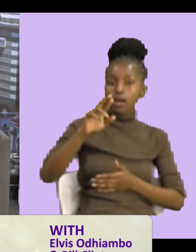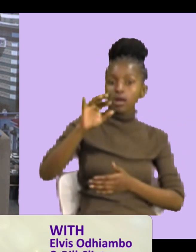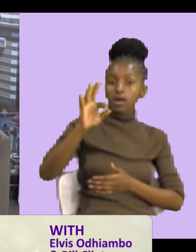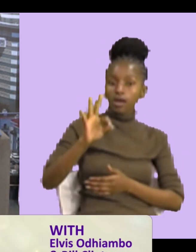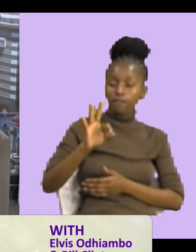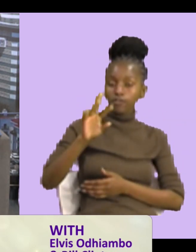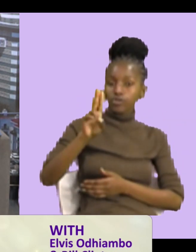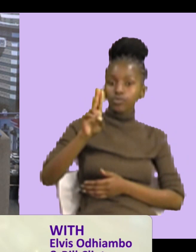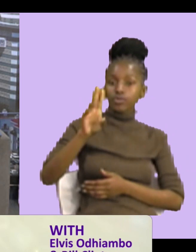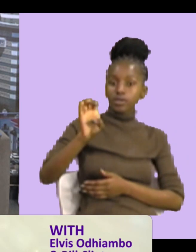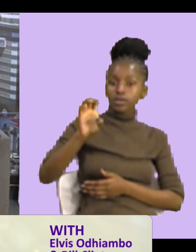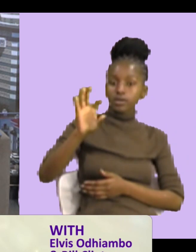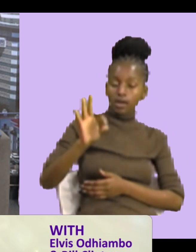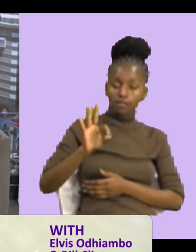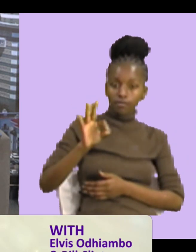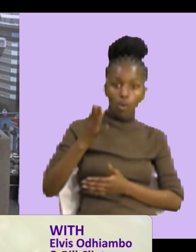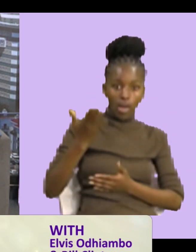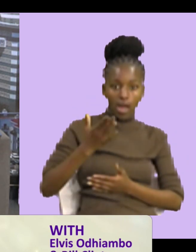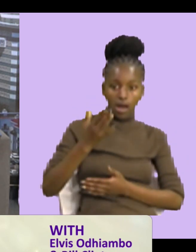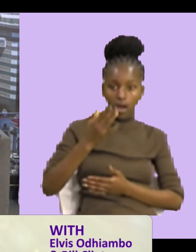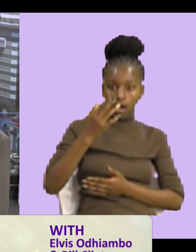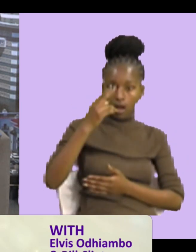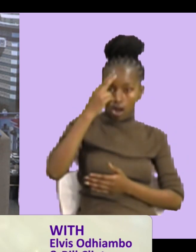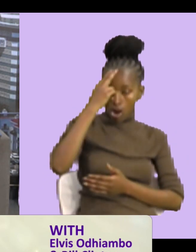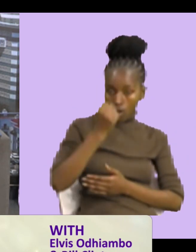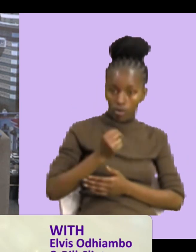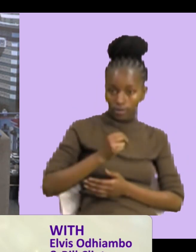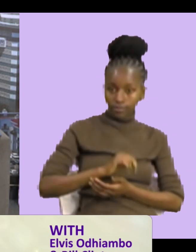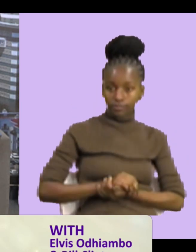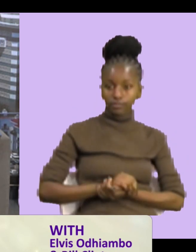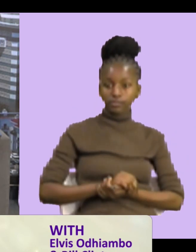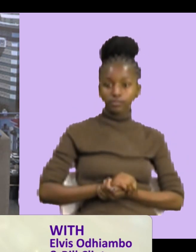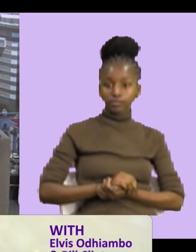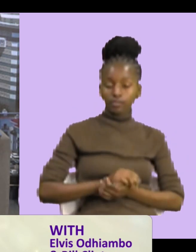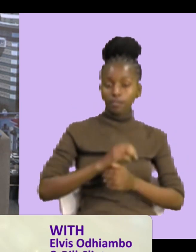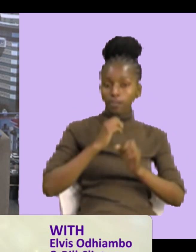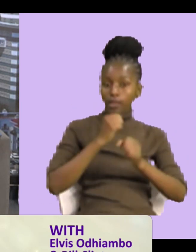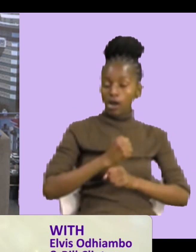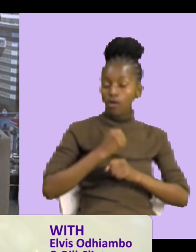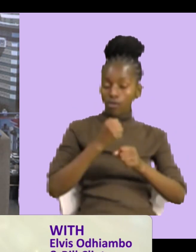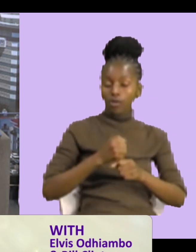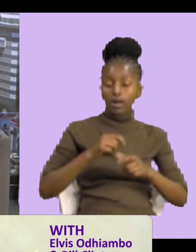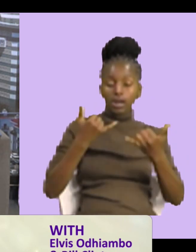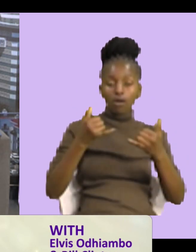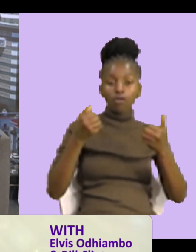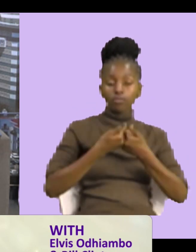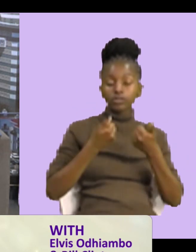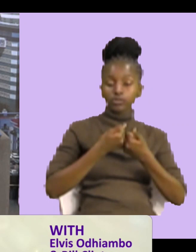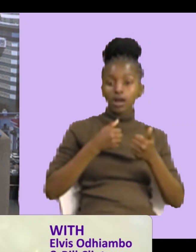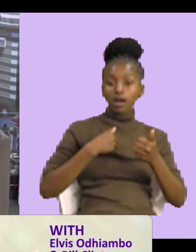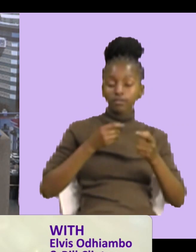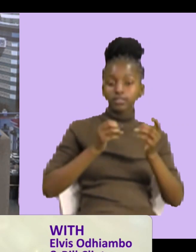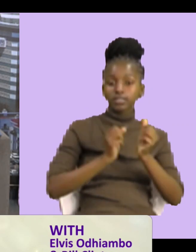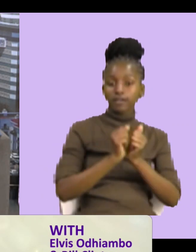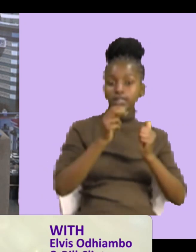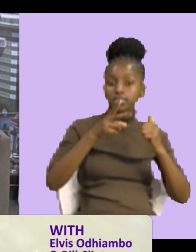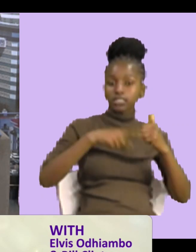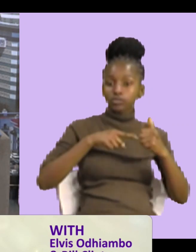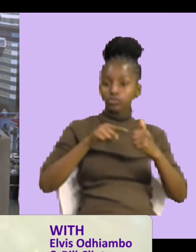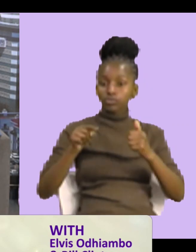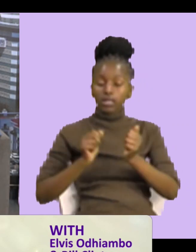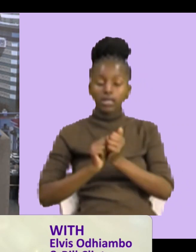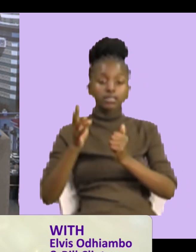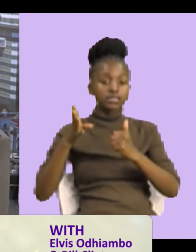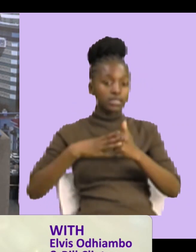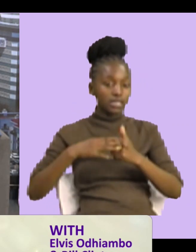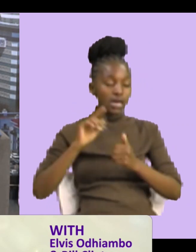grounds, that is in Ngong. But then again, the tournament is from 17th through to the 19th, and the big teams are playing. We have the Kenya Shujaas, who